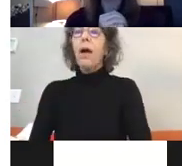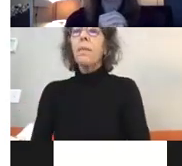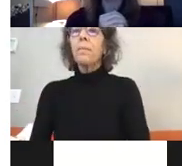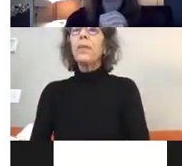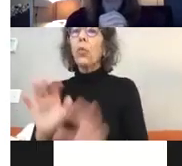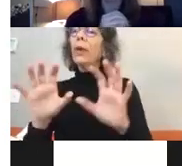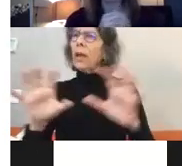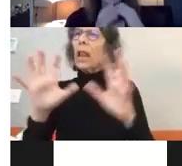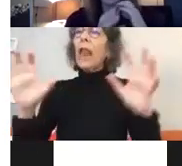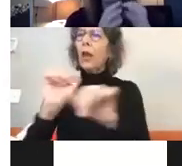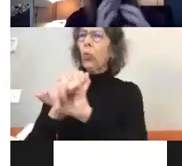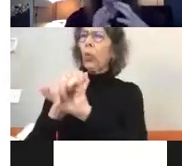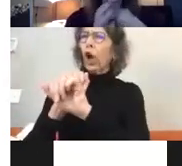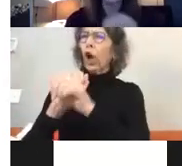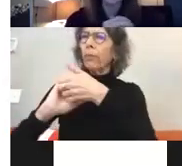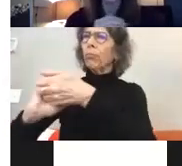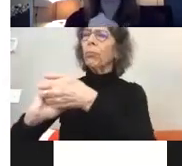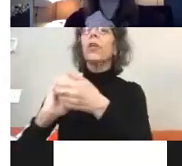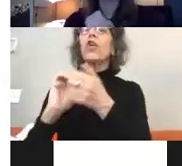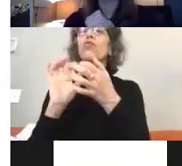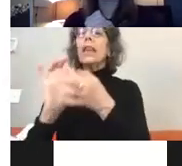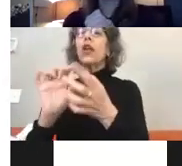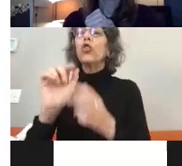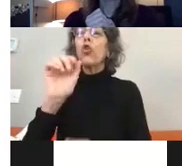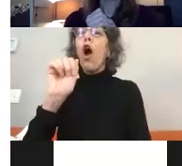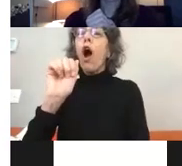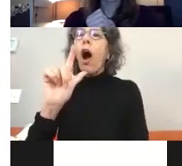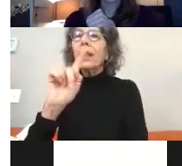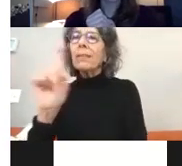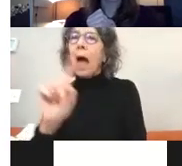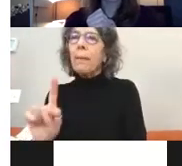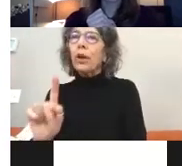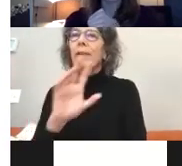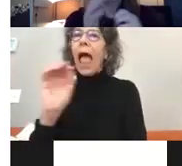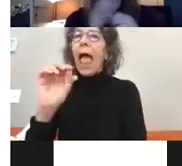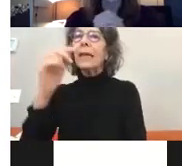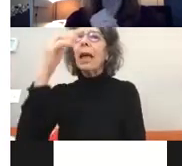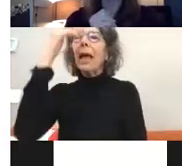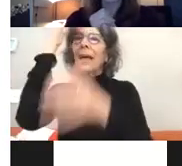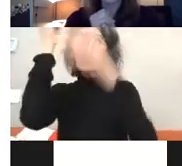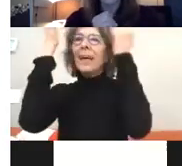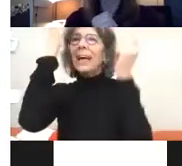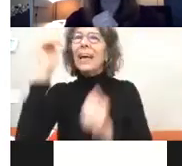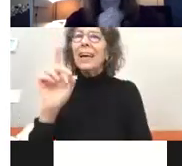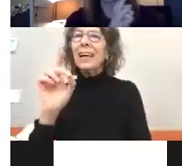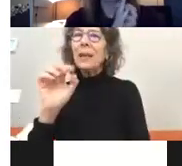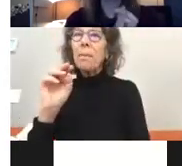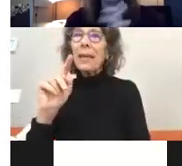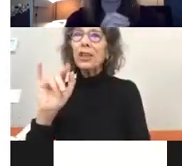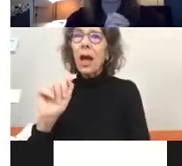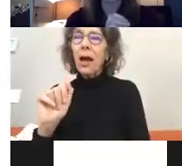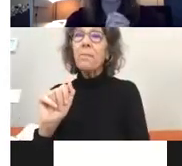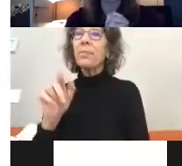them around Alzheimer's and dementia before. But then they came and said, oh, so we have a